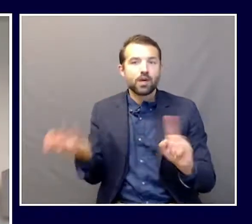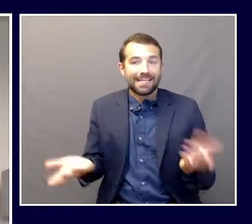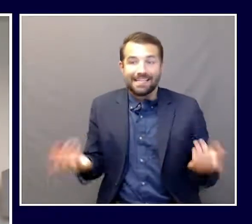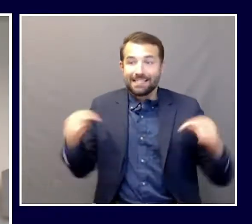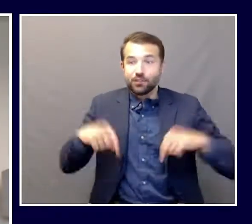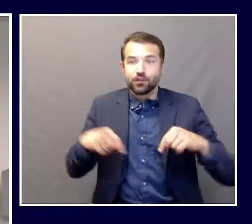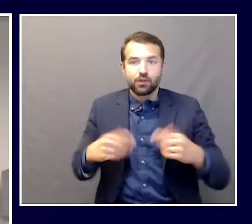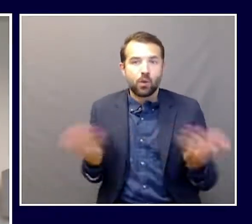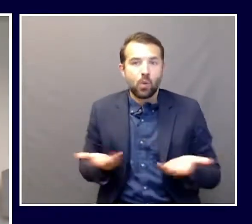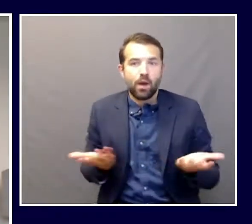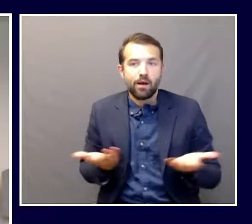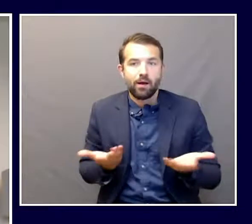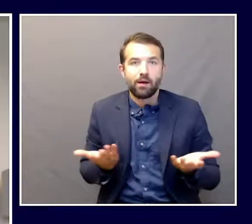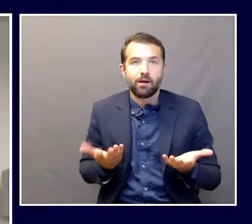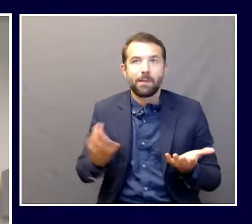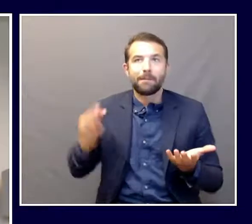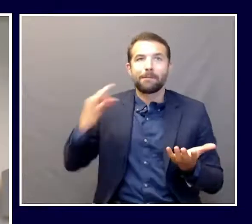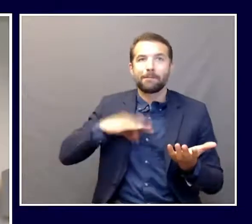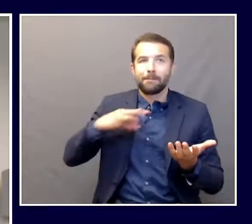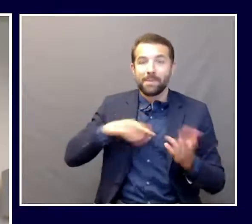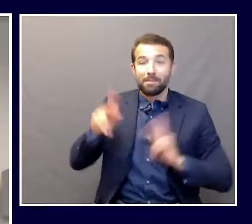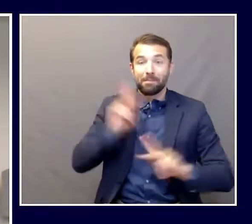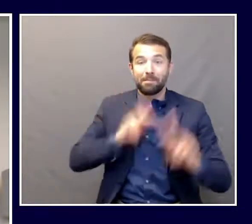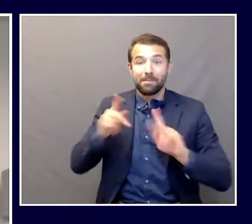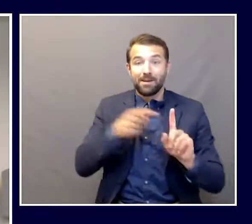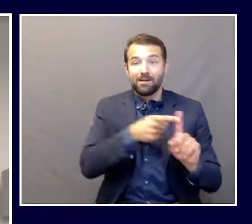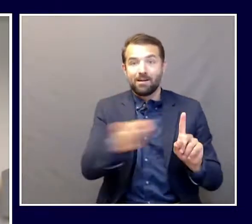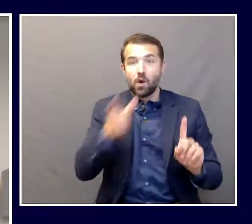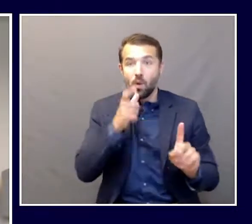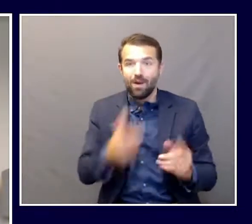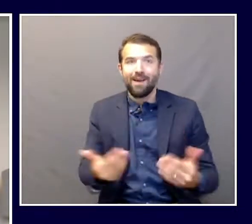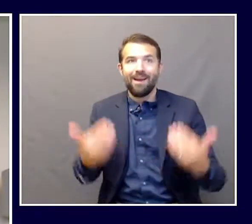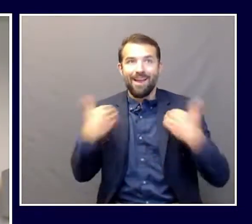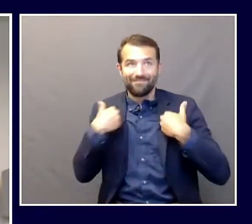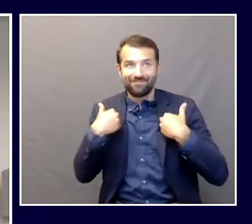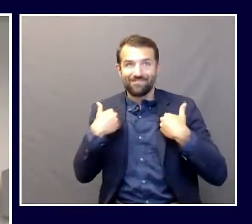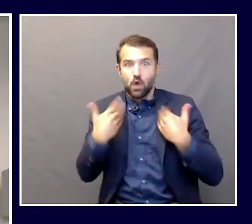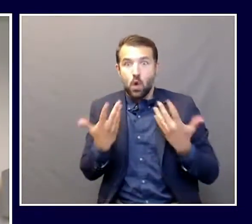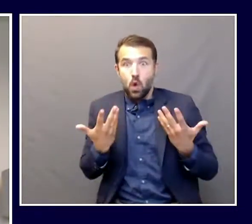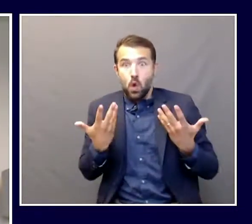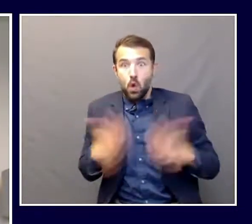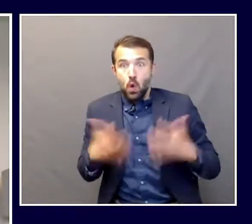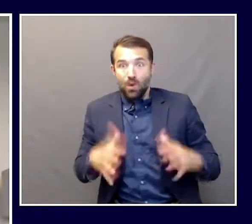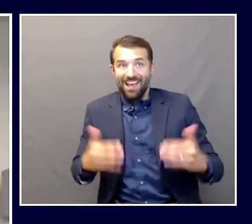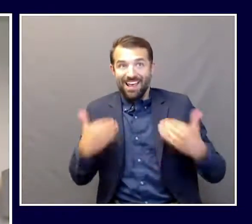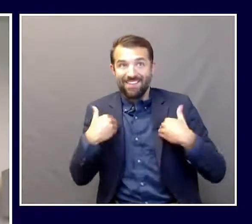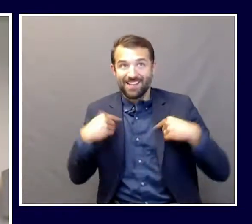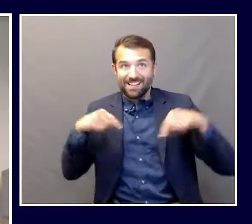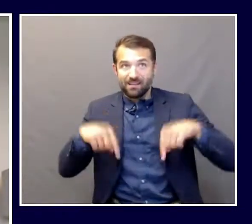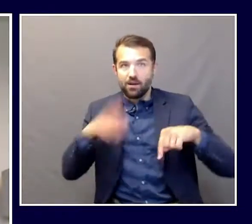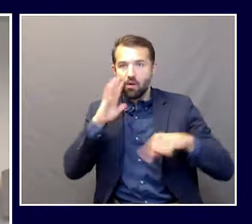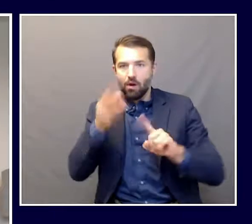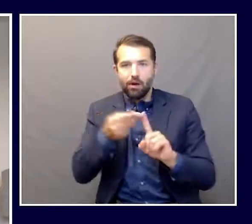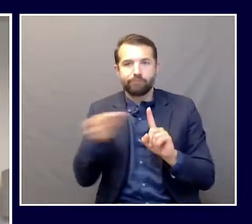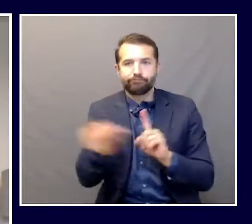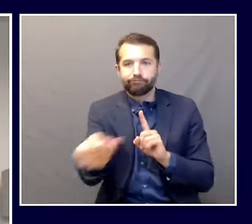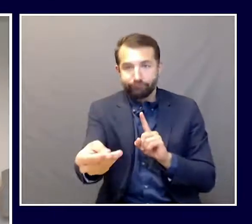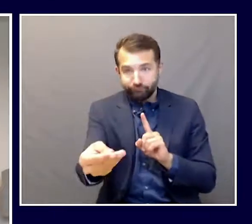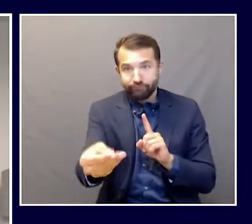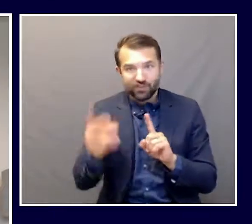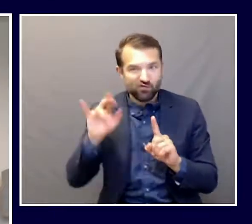that is posed by the fact that the variant is already existing in Maine, it's already circulating, and if folks